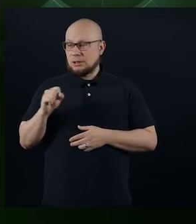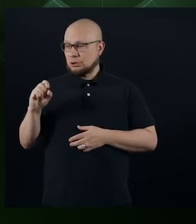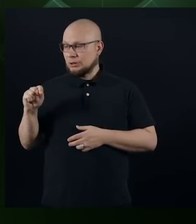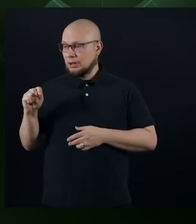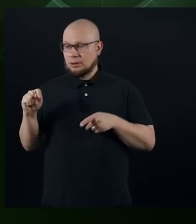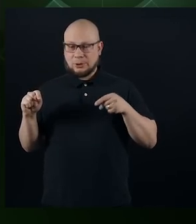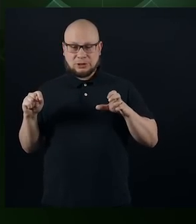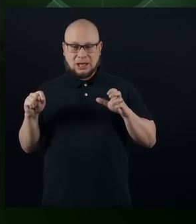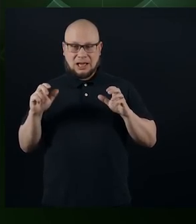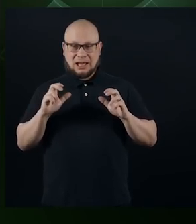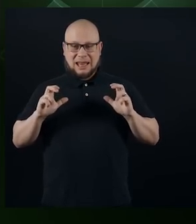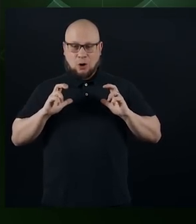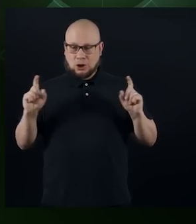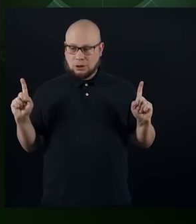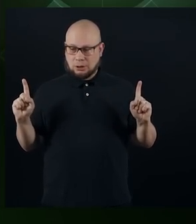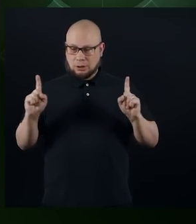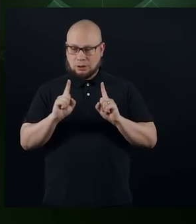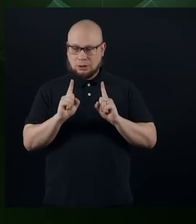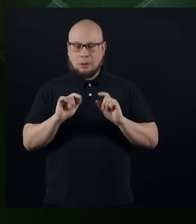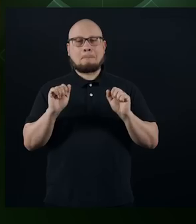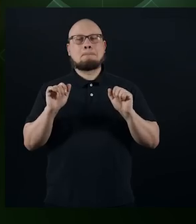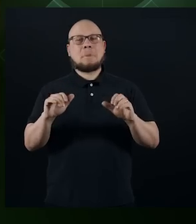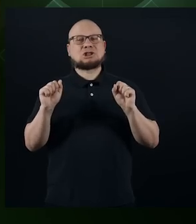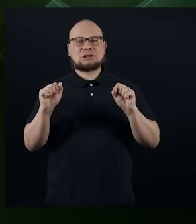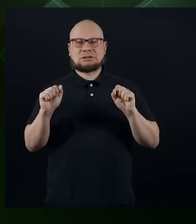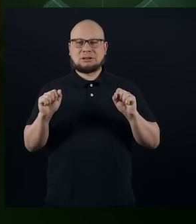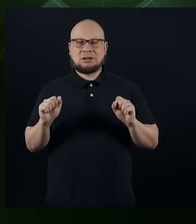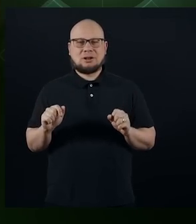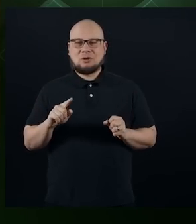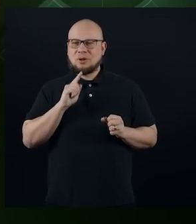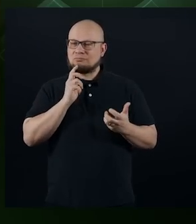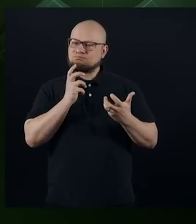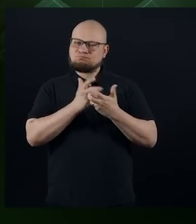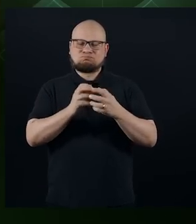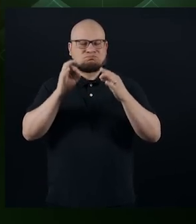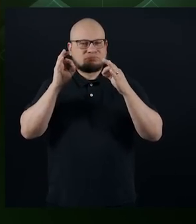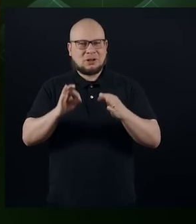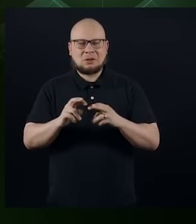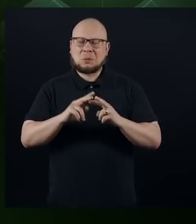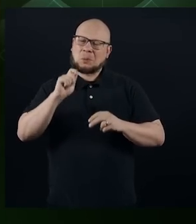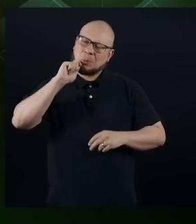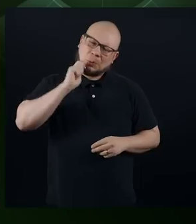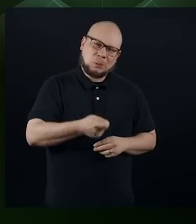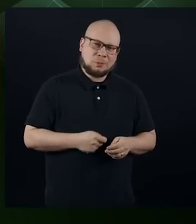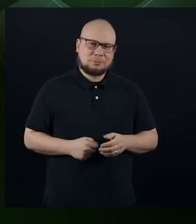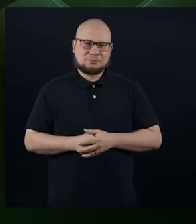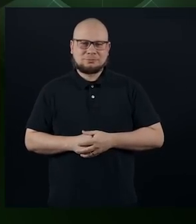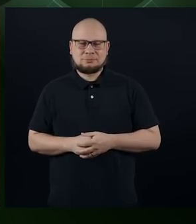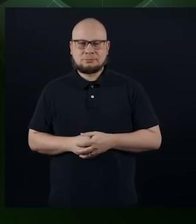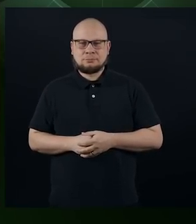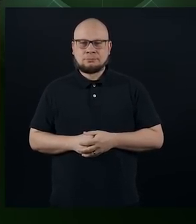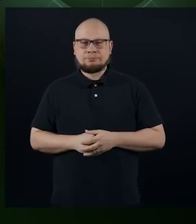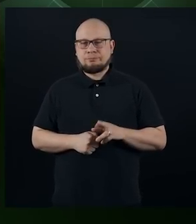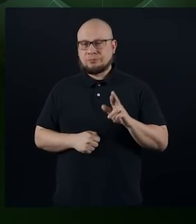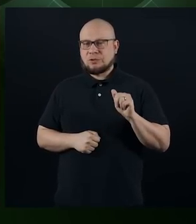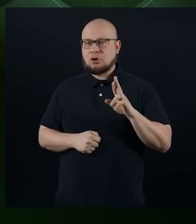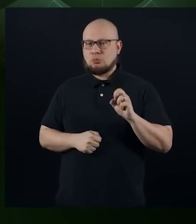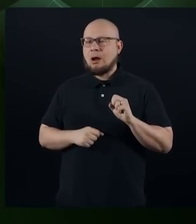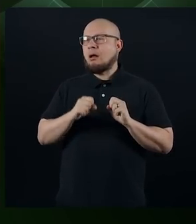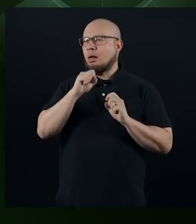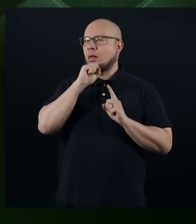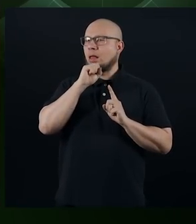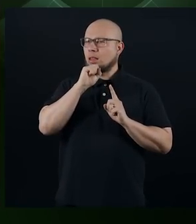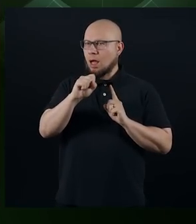world talking, it's like a magic moment, and again, it just fits. Nothing we can do can undersell how cool this update is going to be. Rare has a genuine love of the